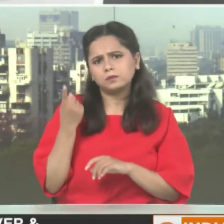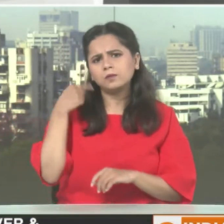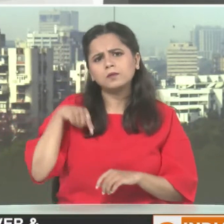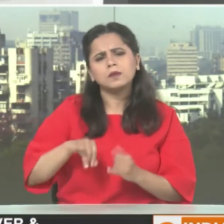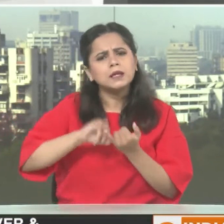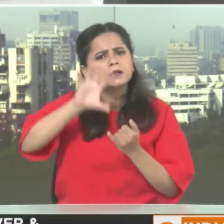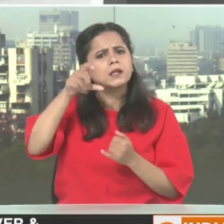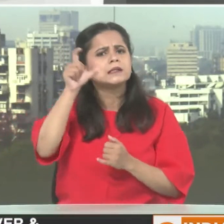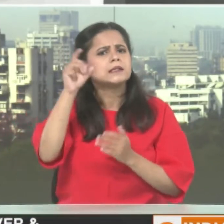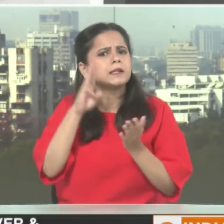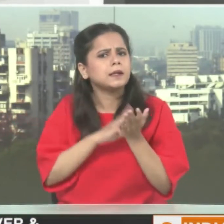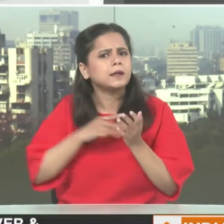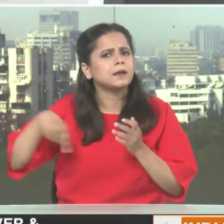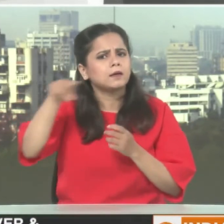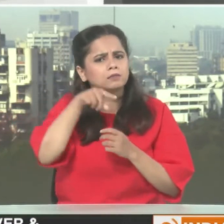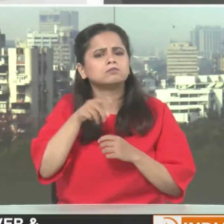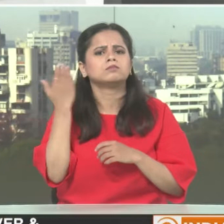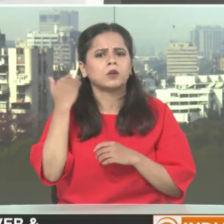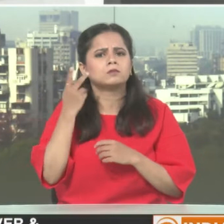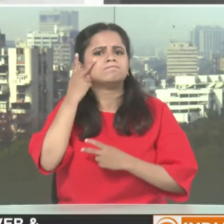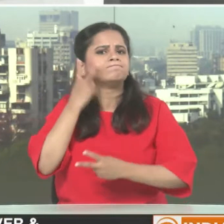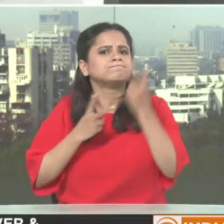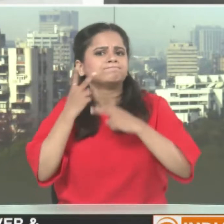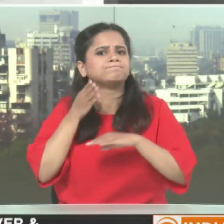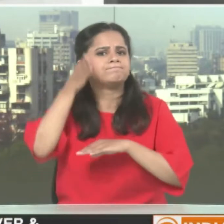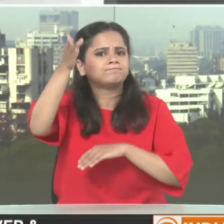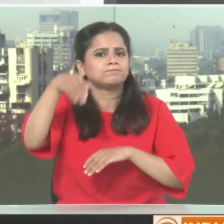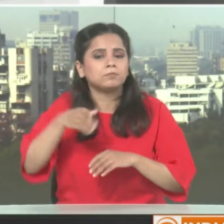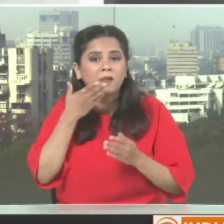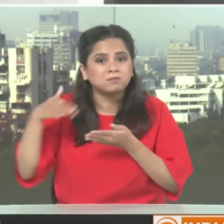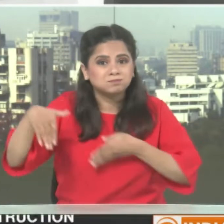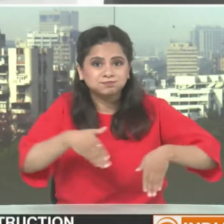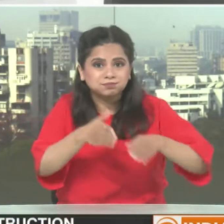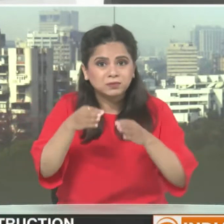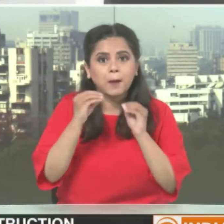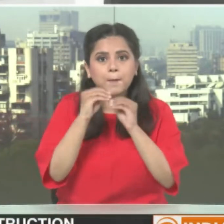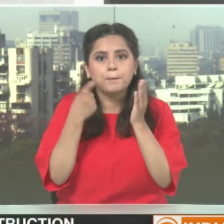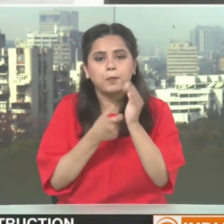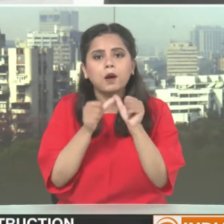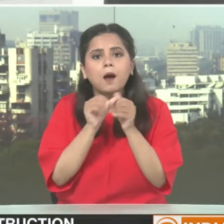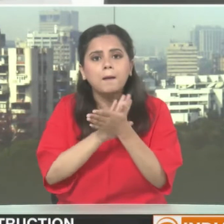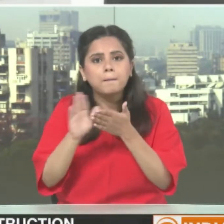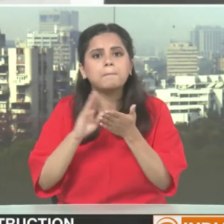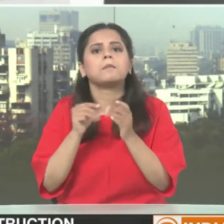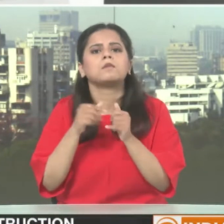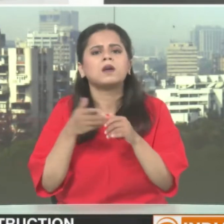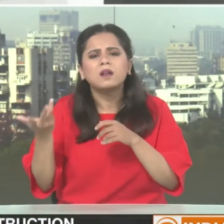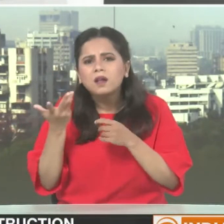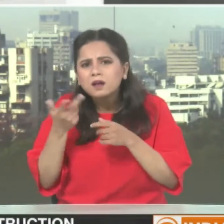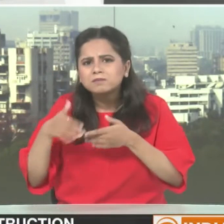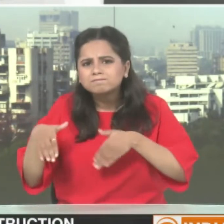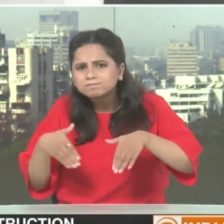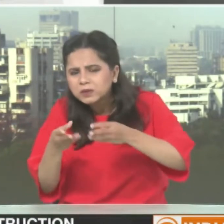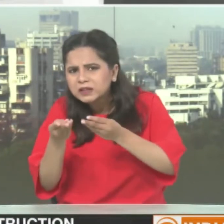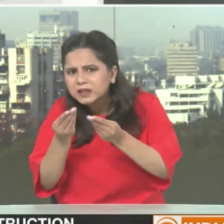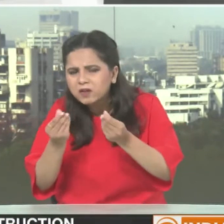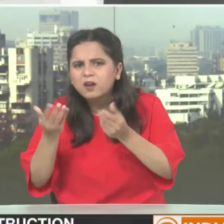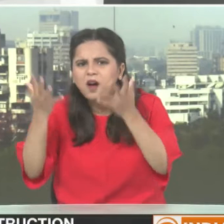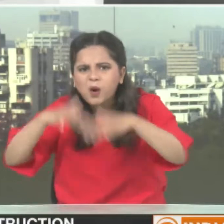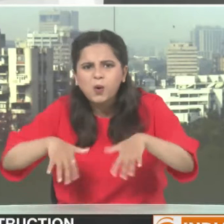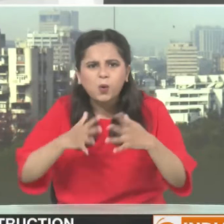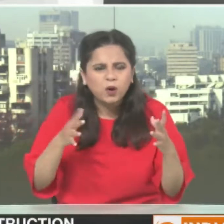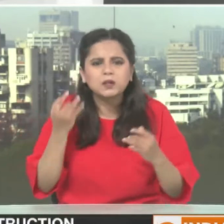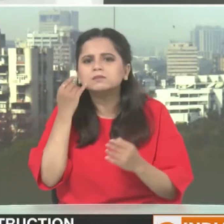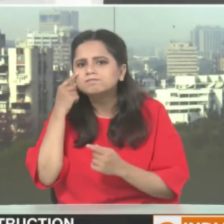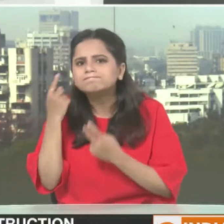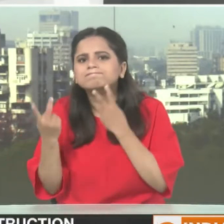Yesterday, the State Chief Minister Sarbanand Sonowal visited the Brahmaputra River and Subansiri erosion sites in Lakhimpur district.